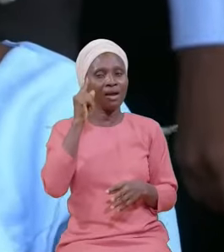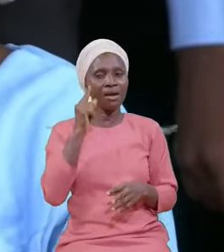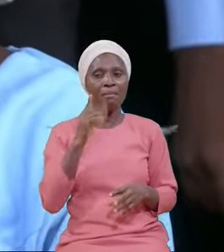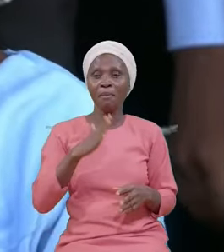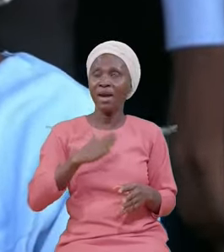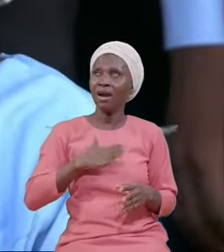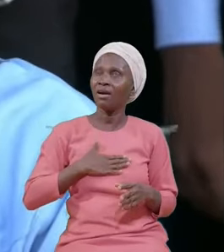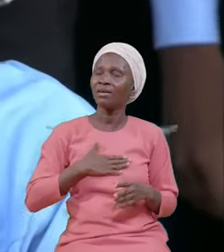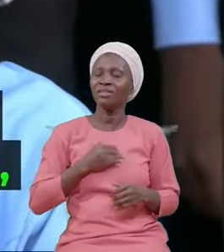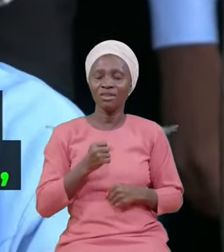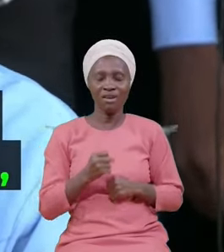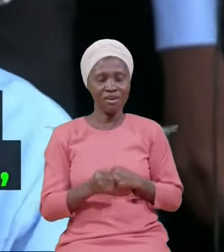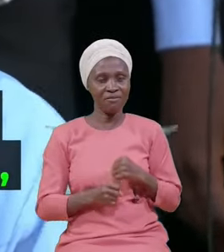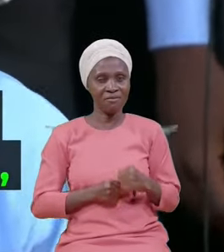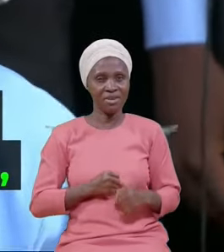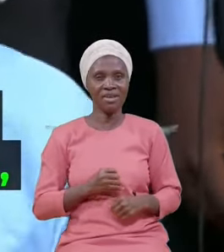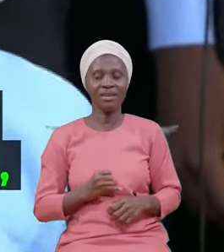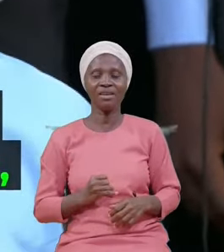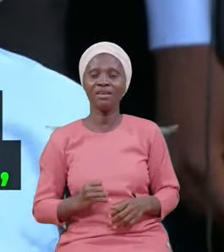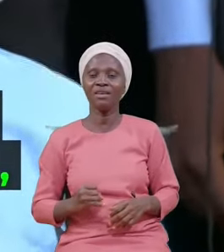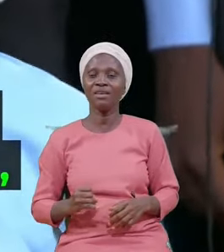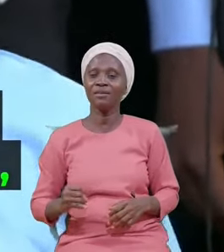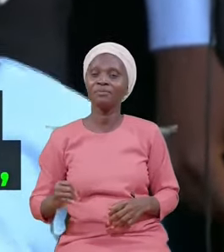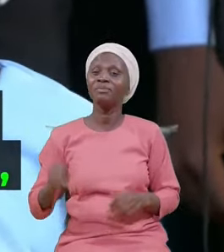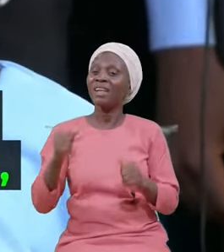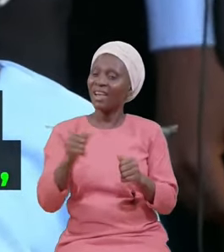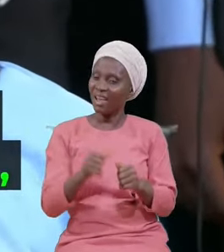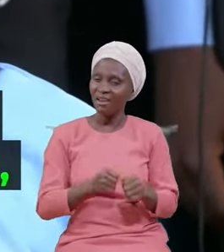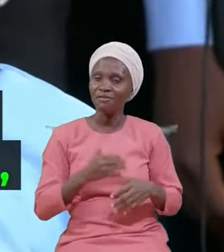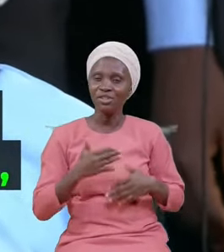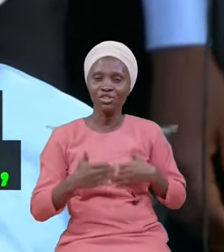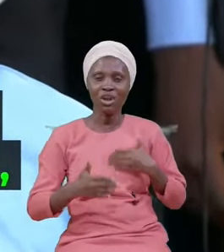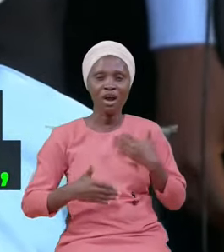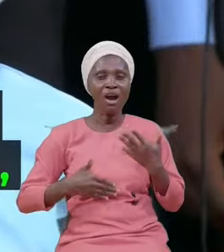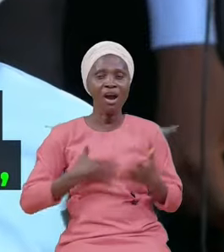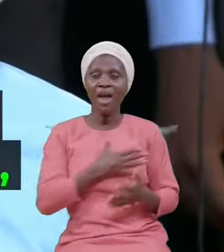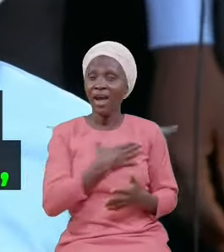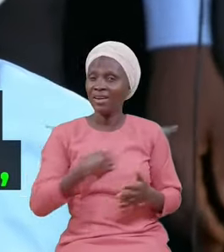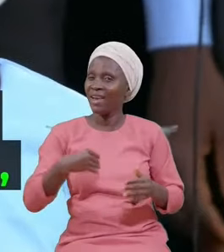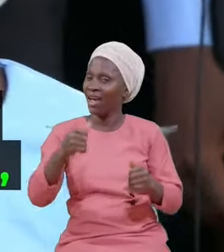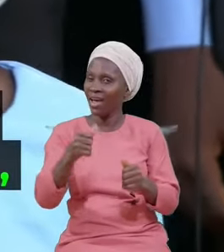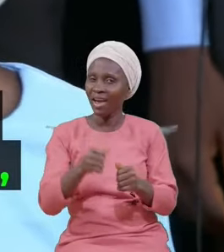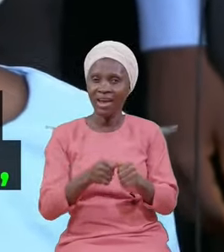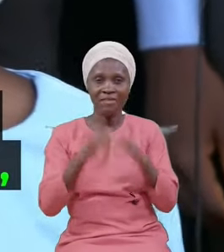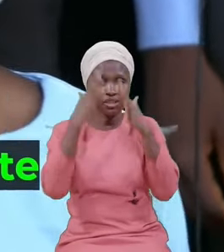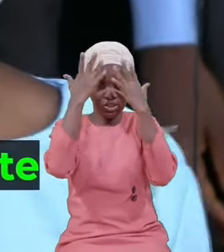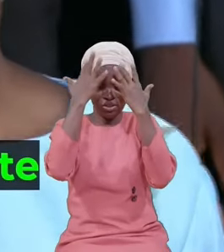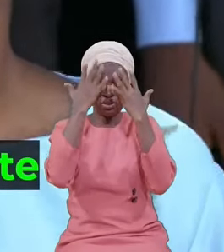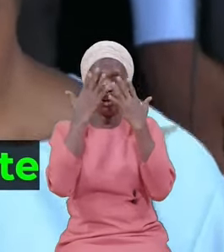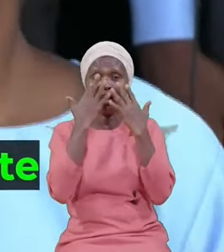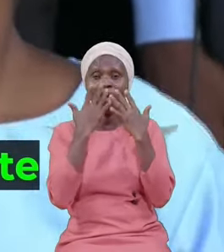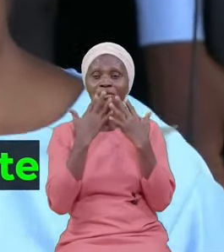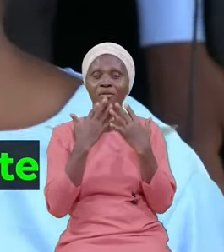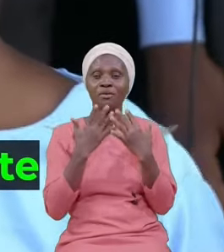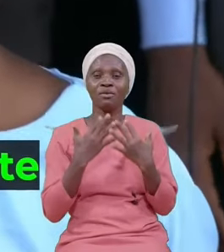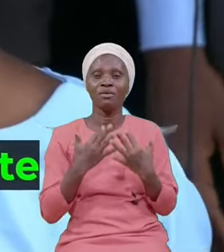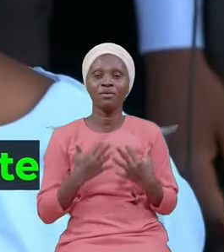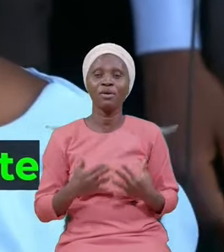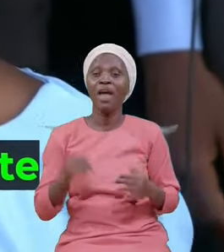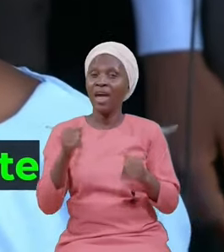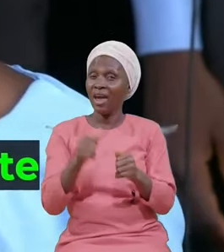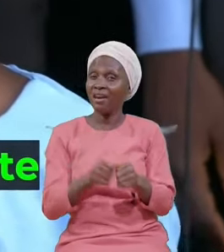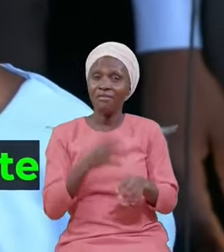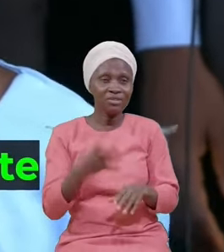my sufferings every joy and every sorrow